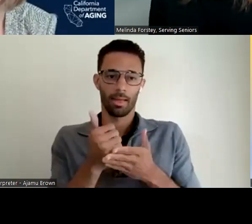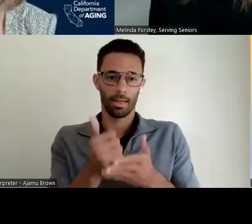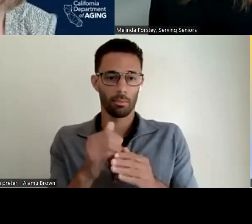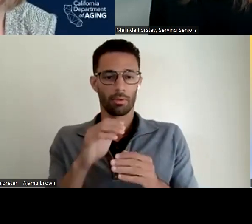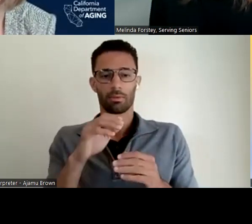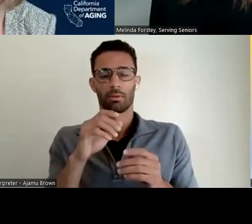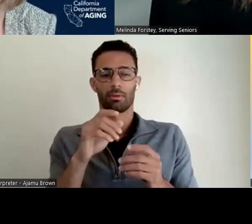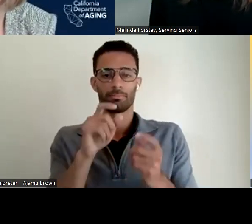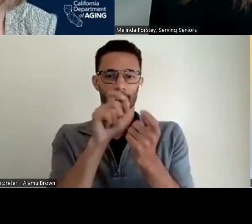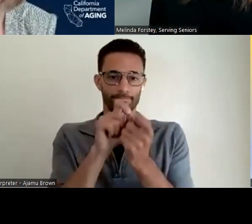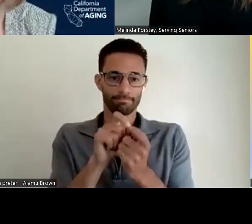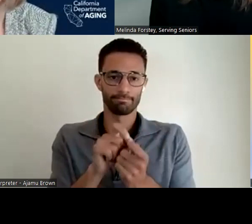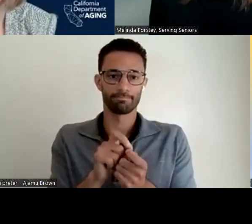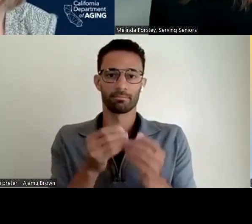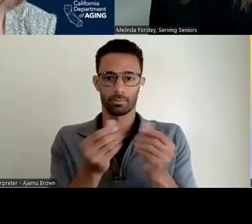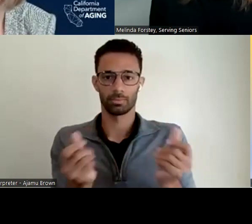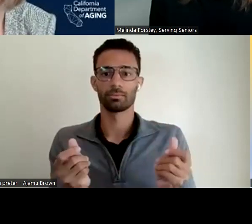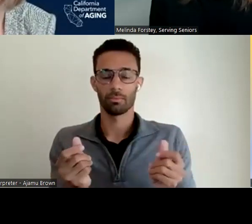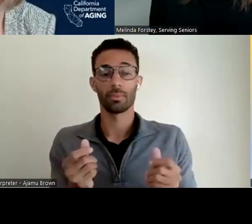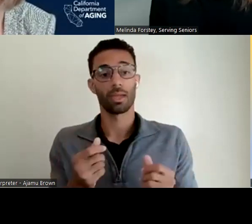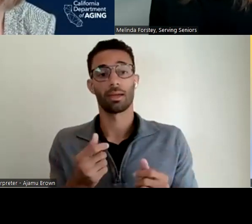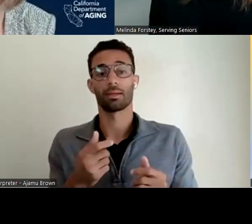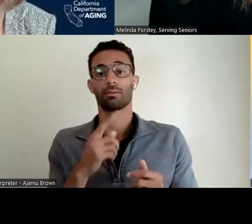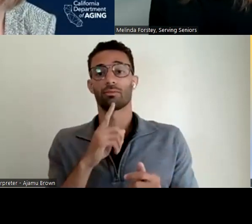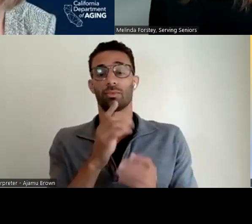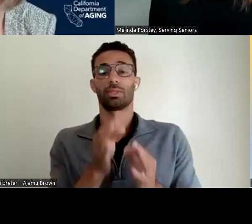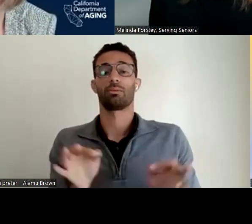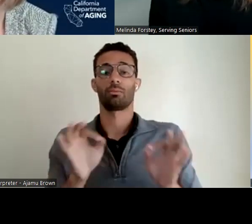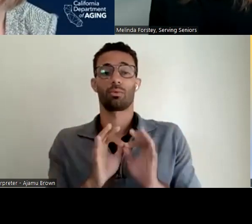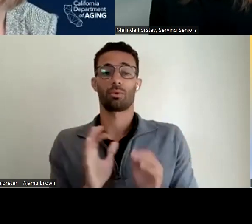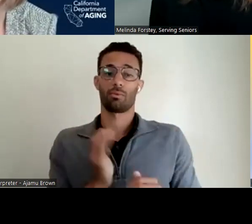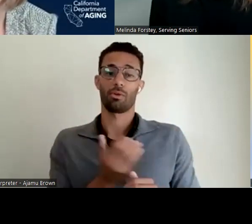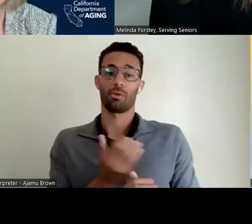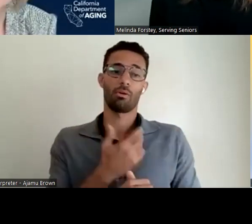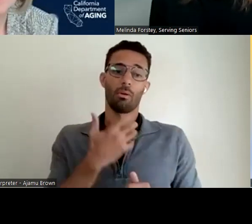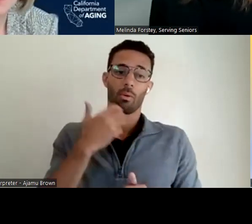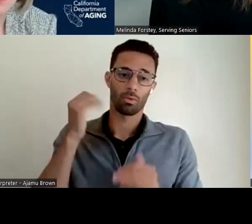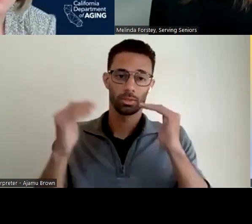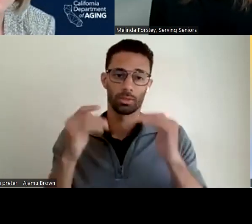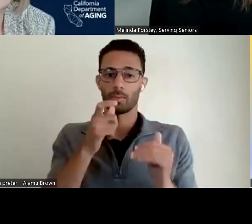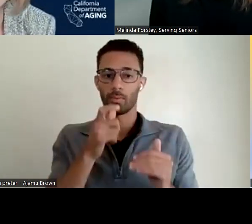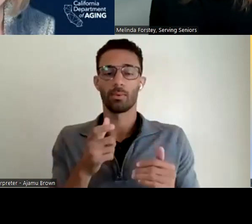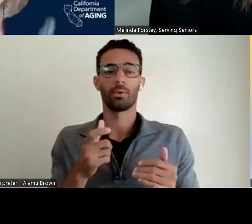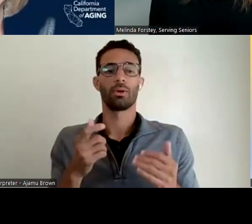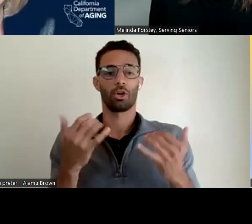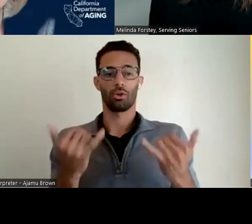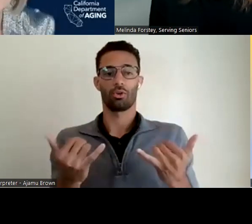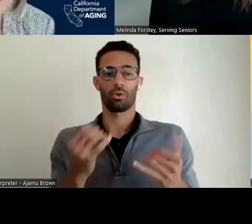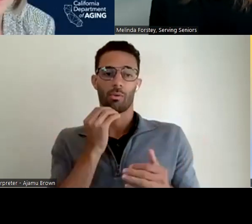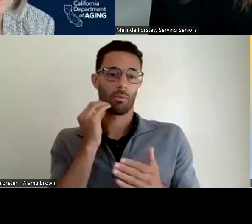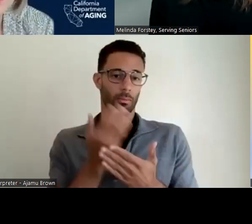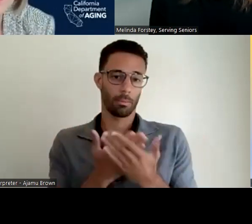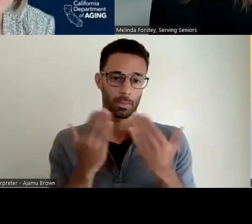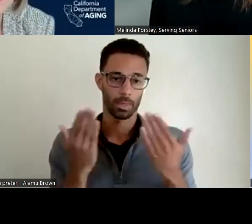been major, specifically for our older adults who are already experiencing homelessness. That huge jump from getting them